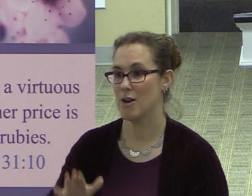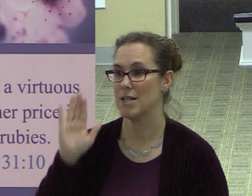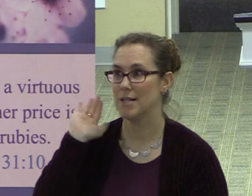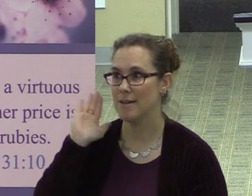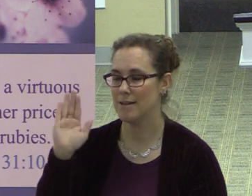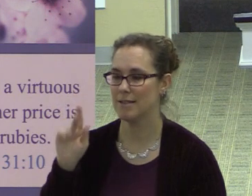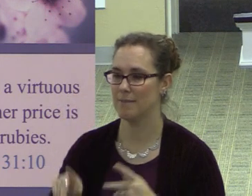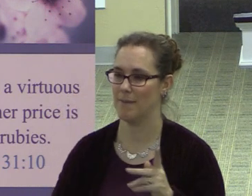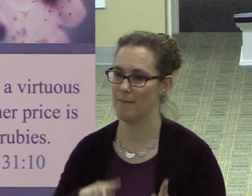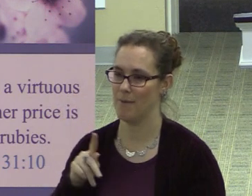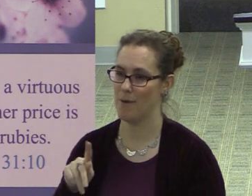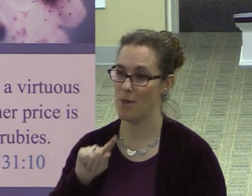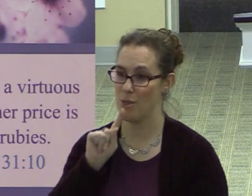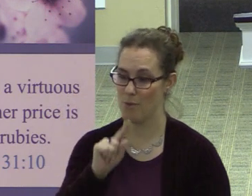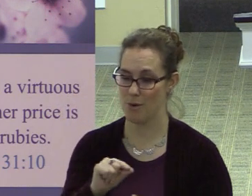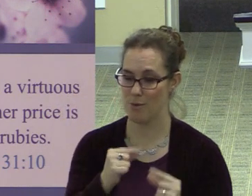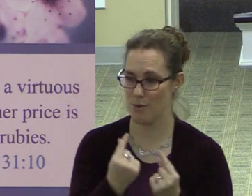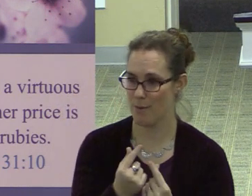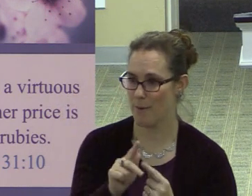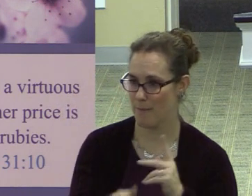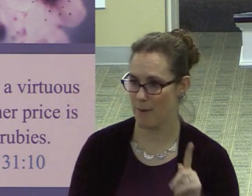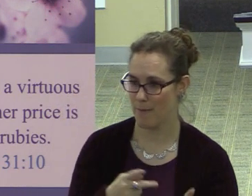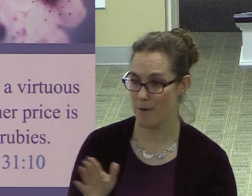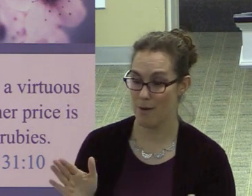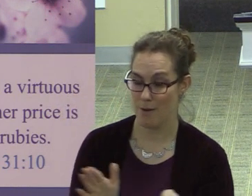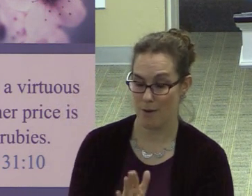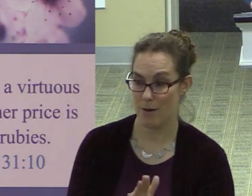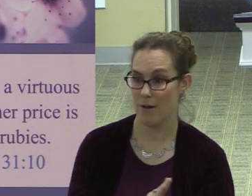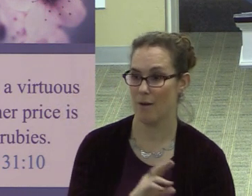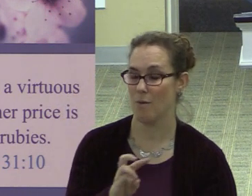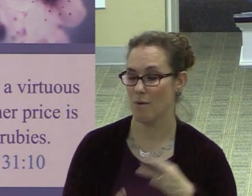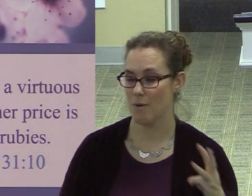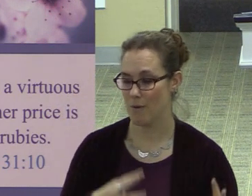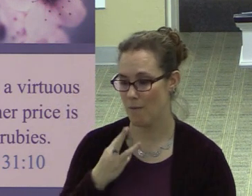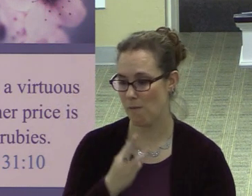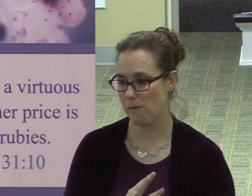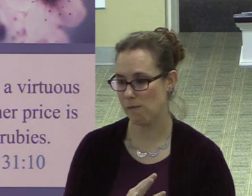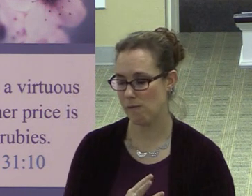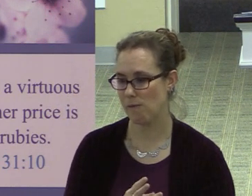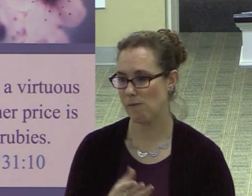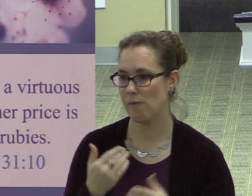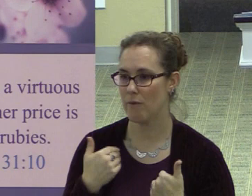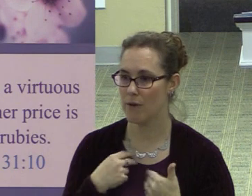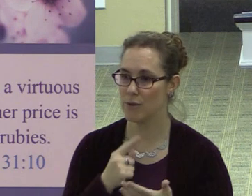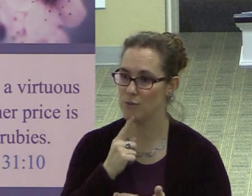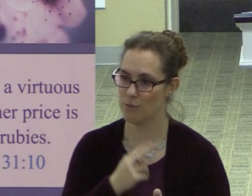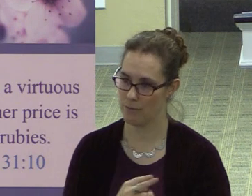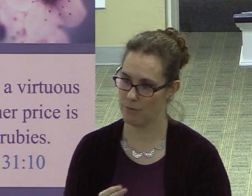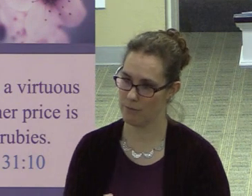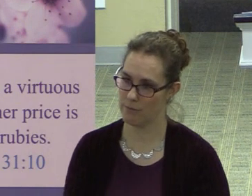people. They are the one group of people in the entire world that has truth.